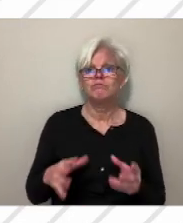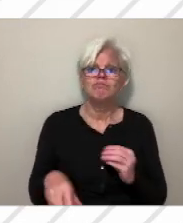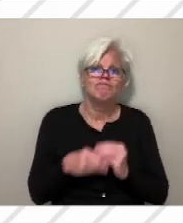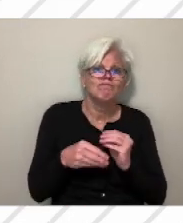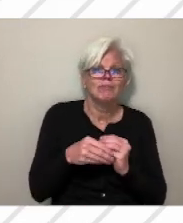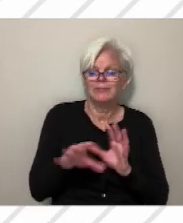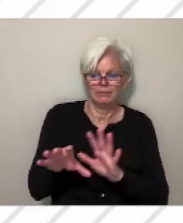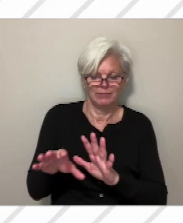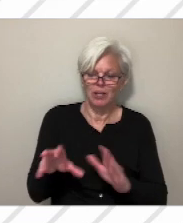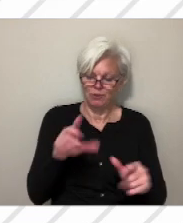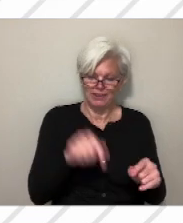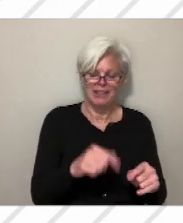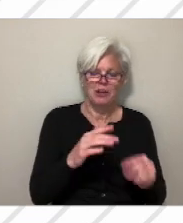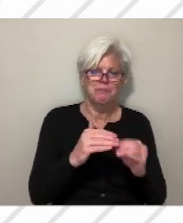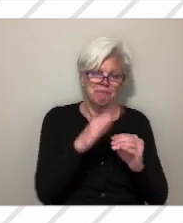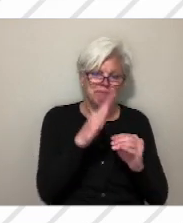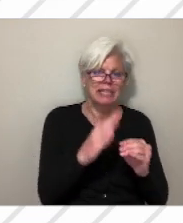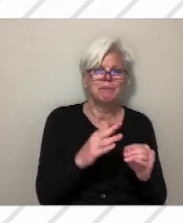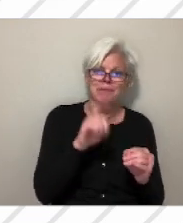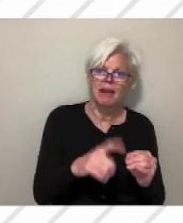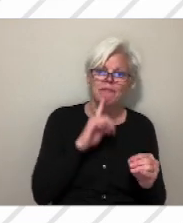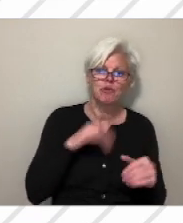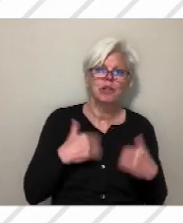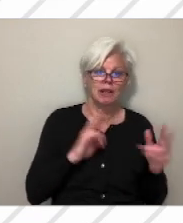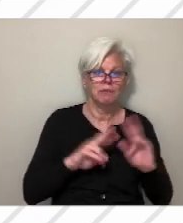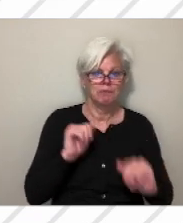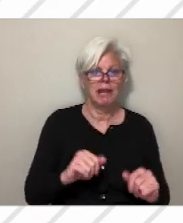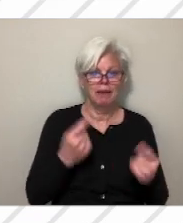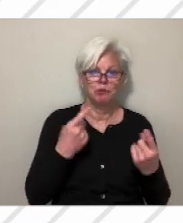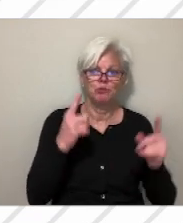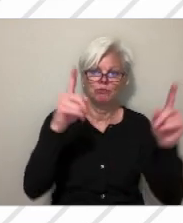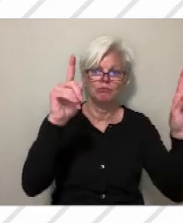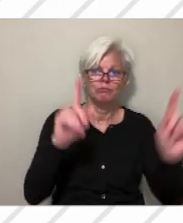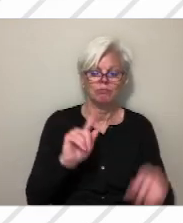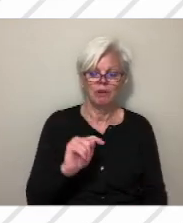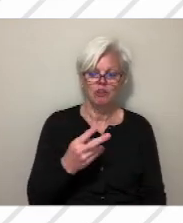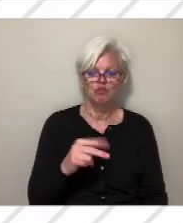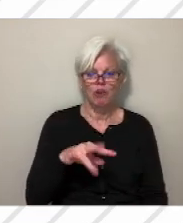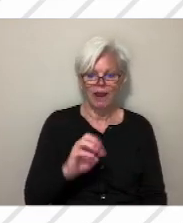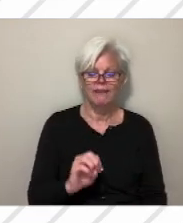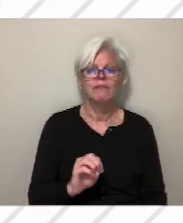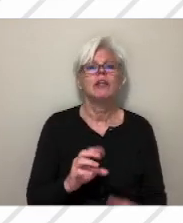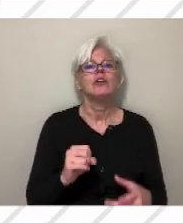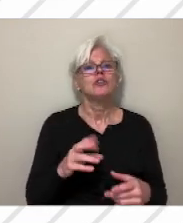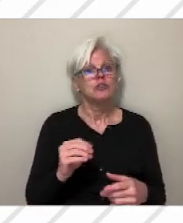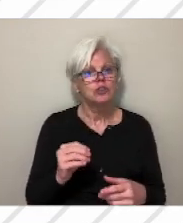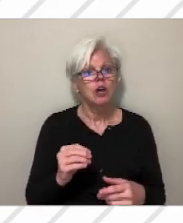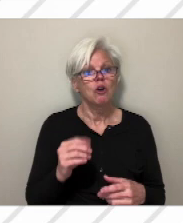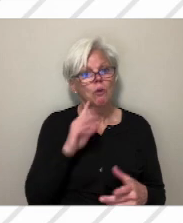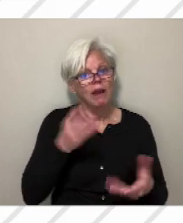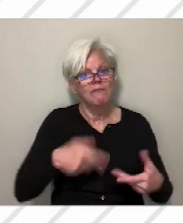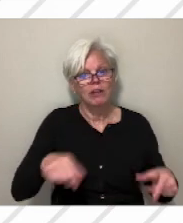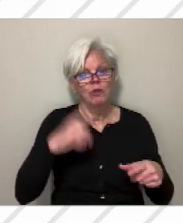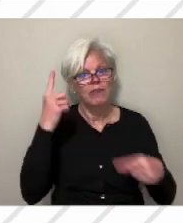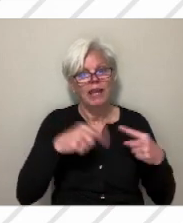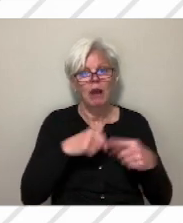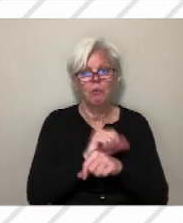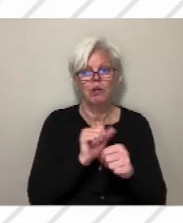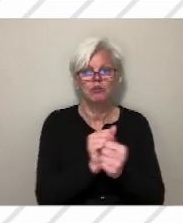minimum necessary for young people to thrive. And so I invite us today to think about how we can work together to